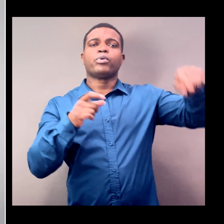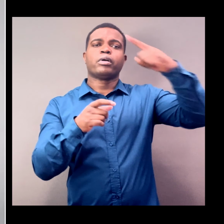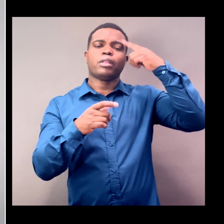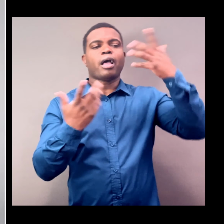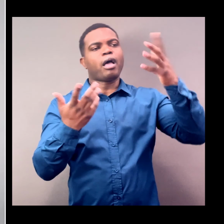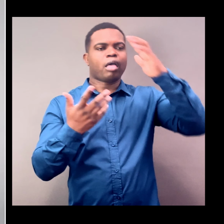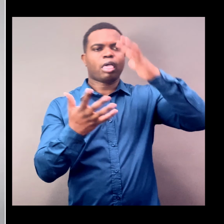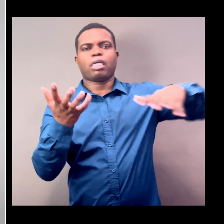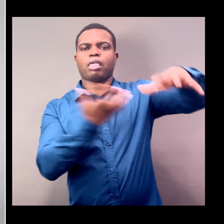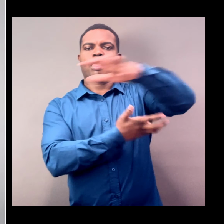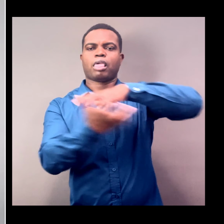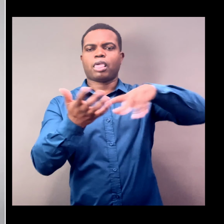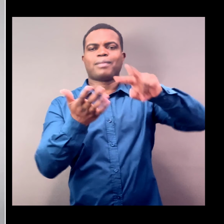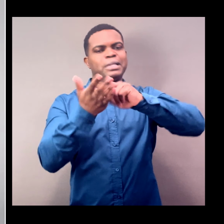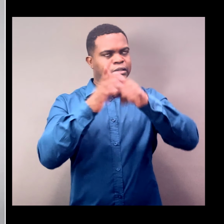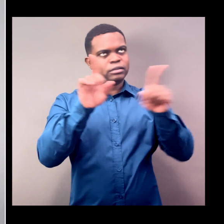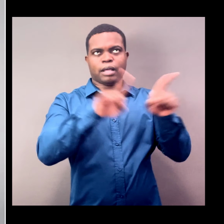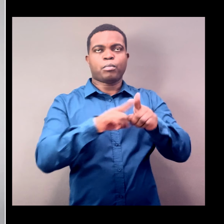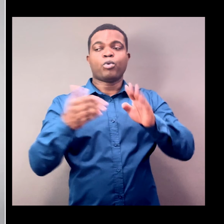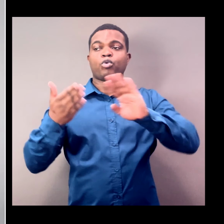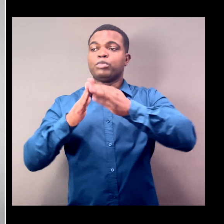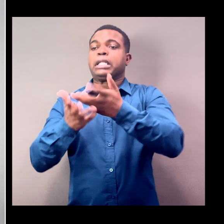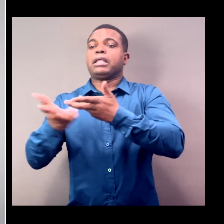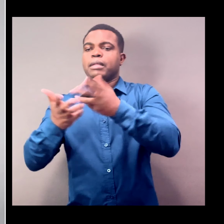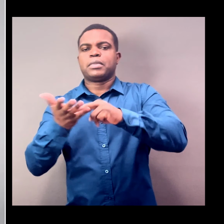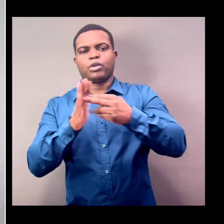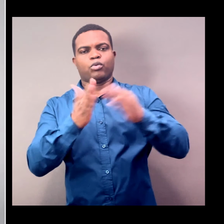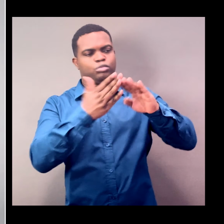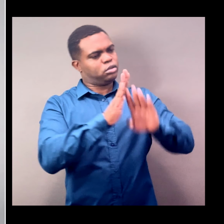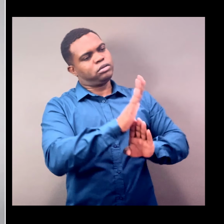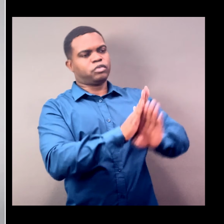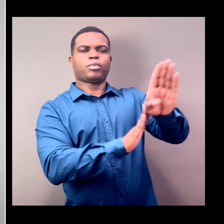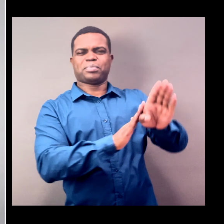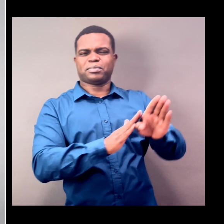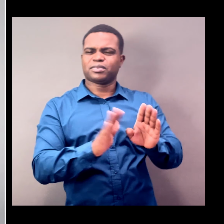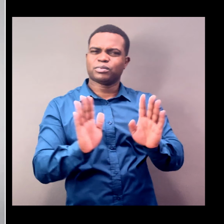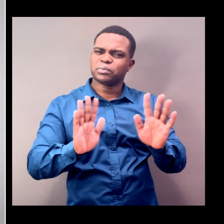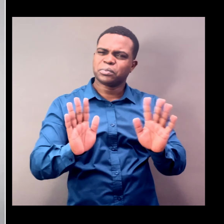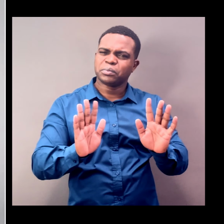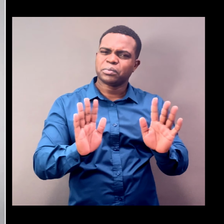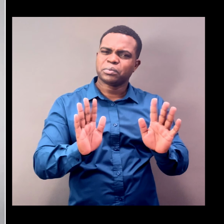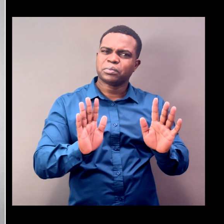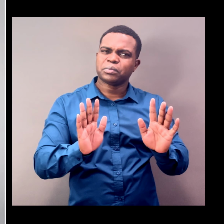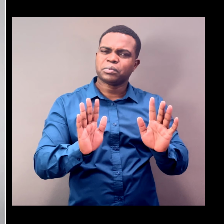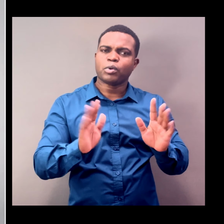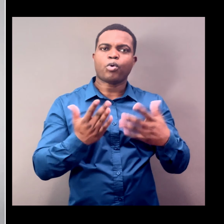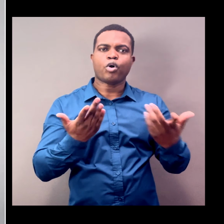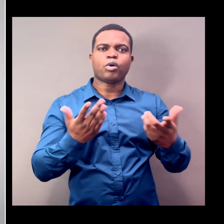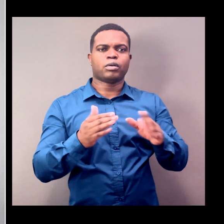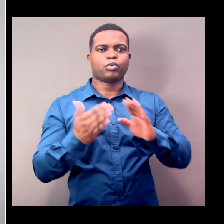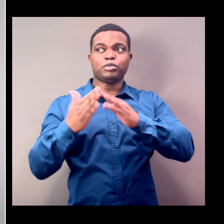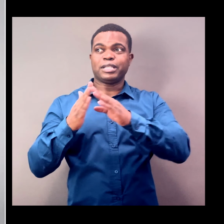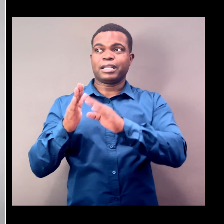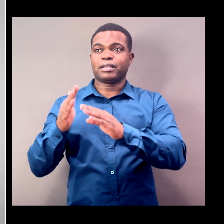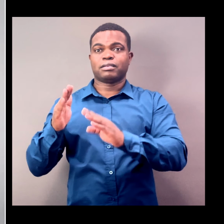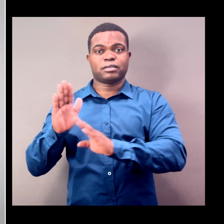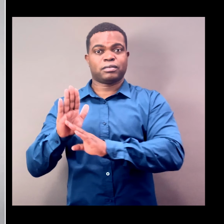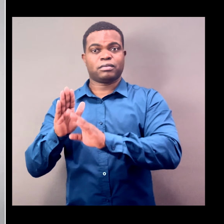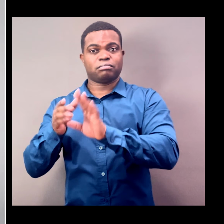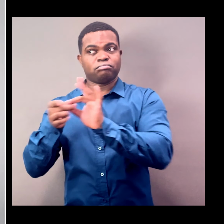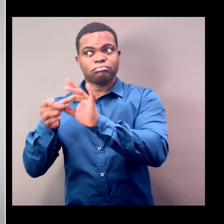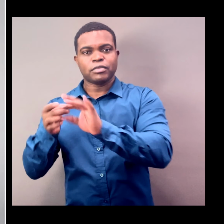them up. So let's look at the differences between community engagement and community development, as well